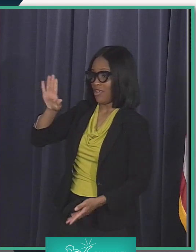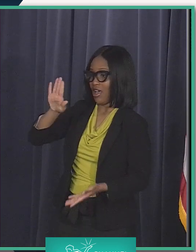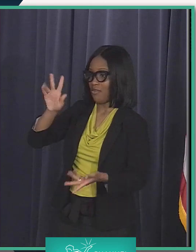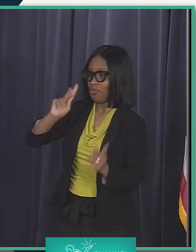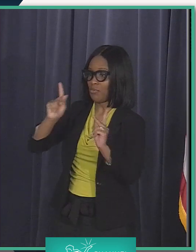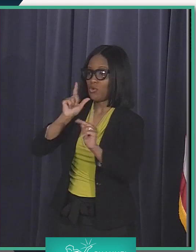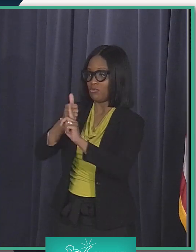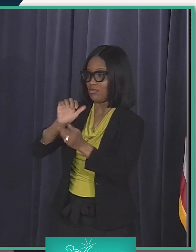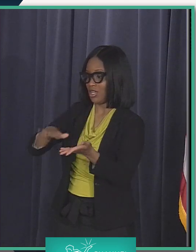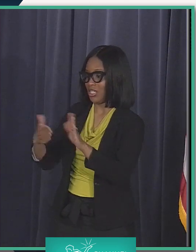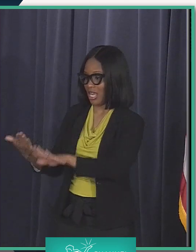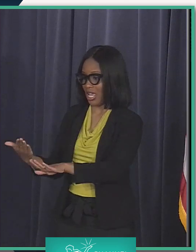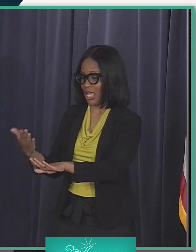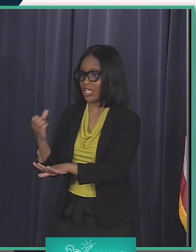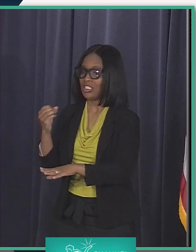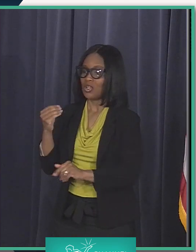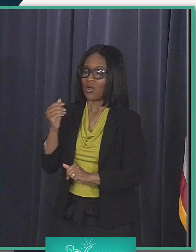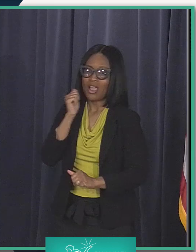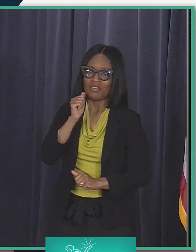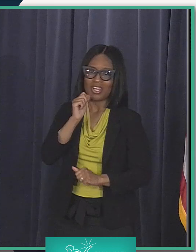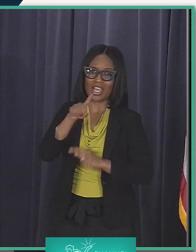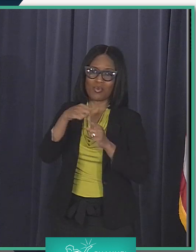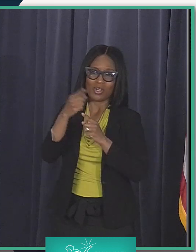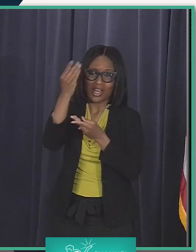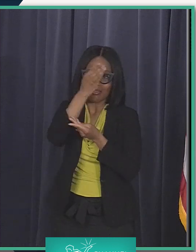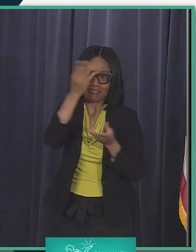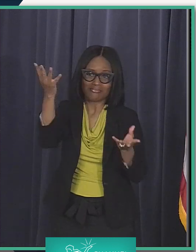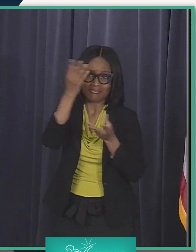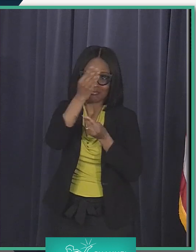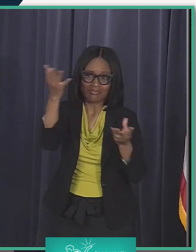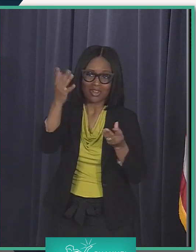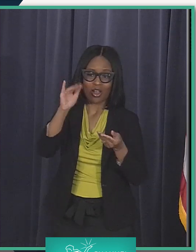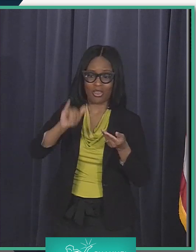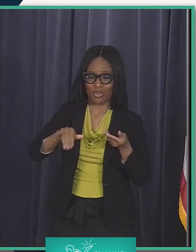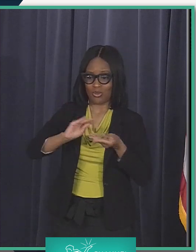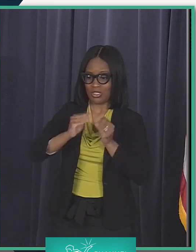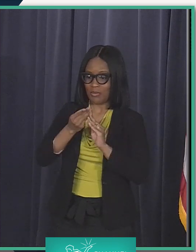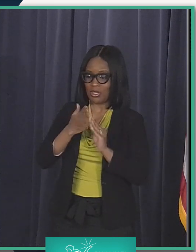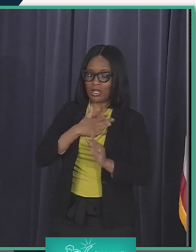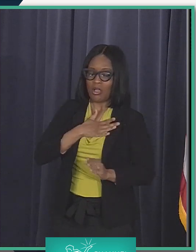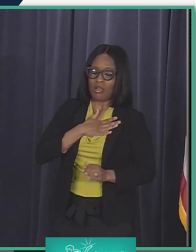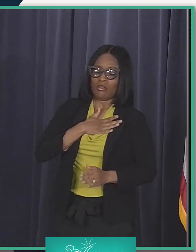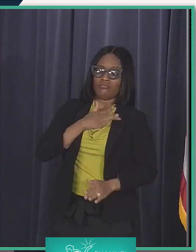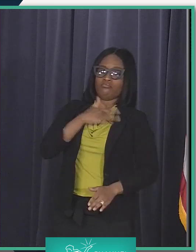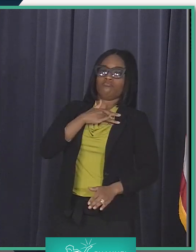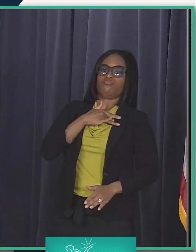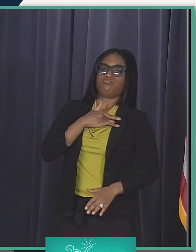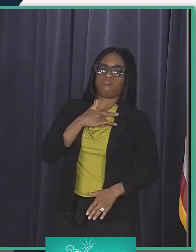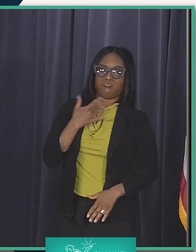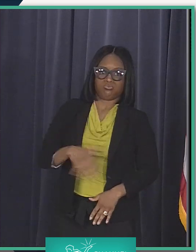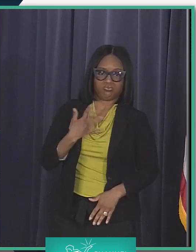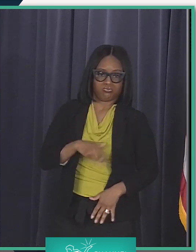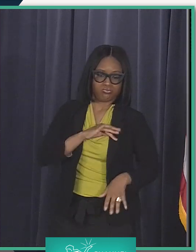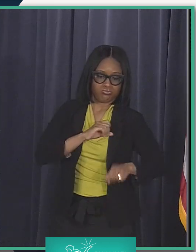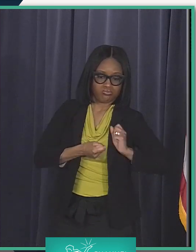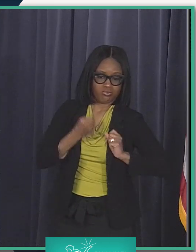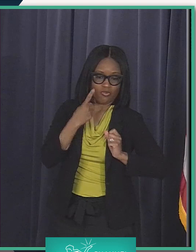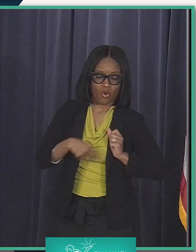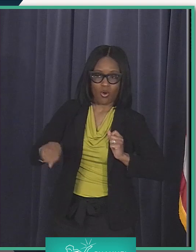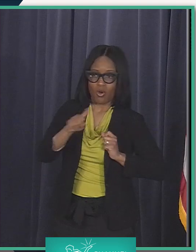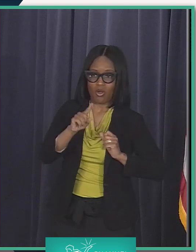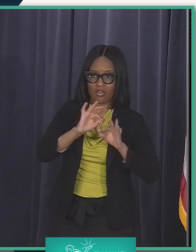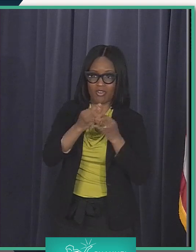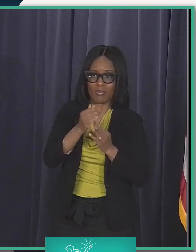it saddens me when I share these results and these statistics, and my heart always grieves for those families that are experiencing